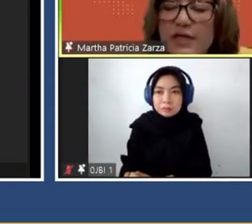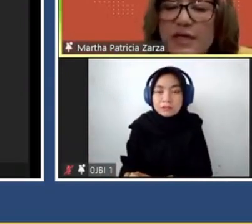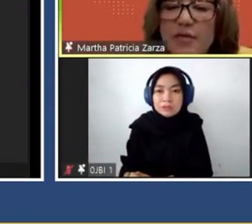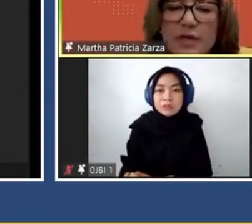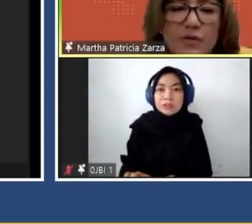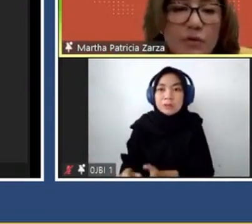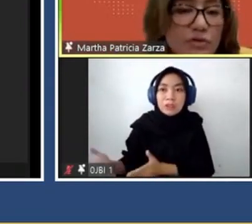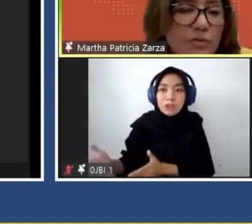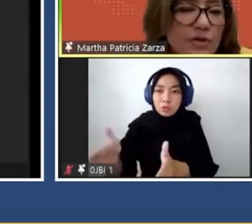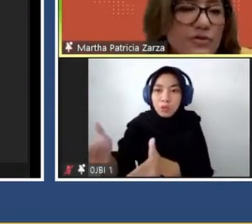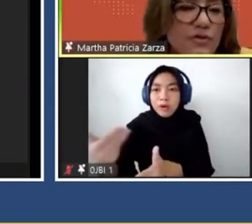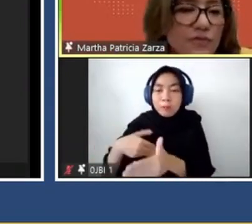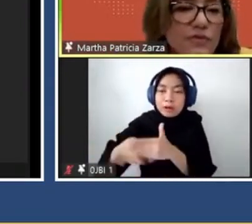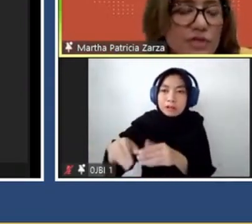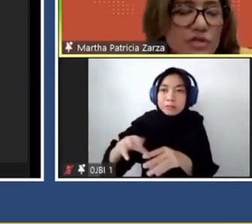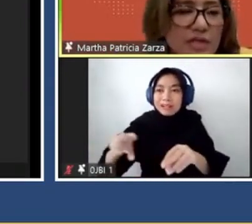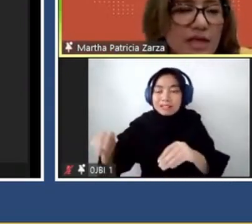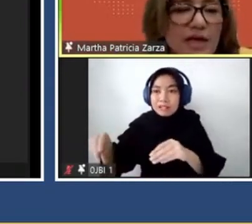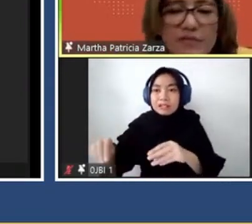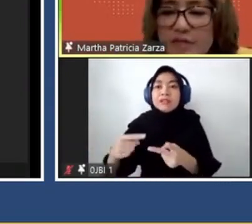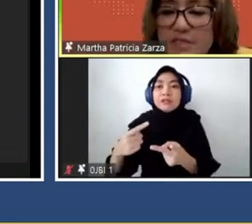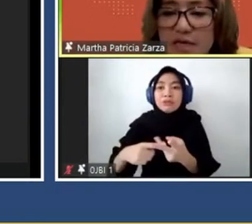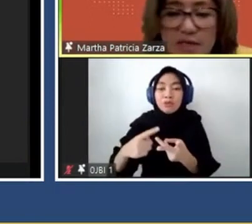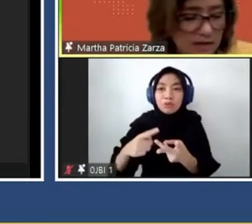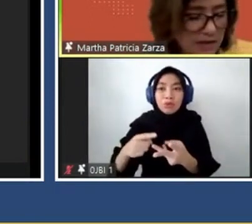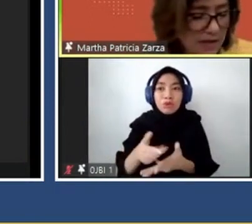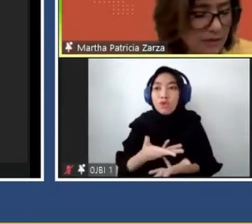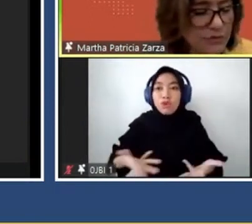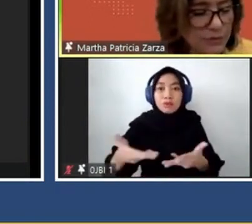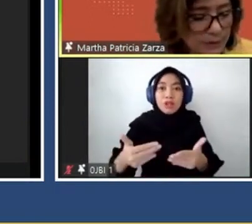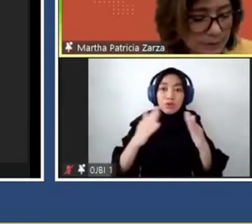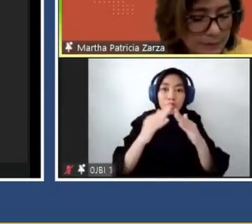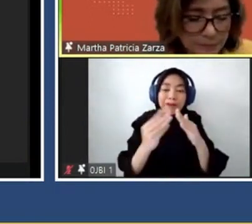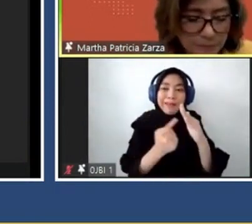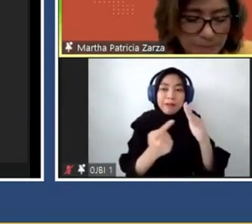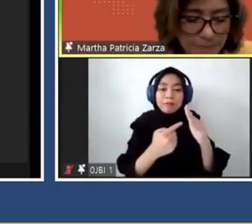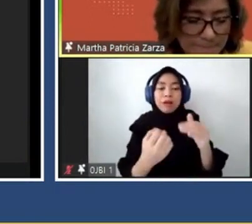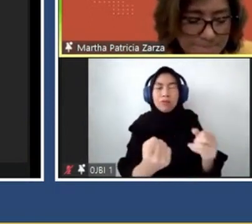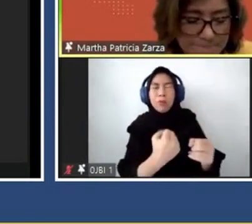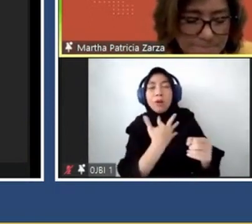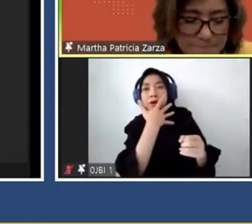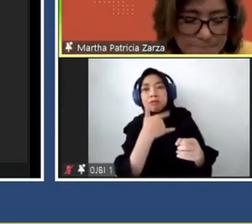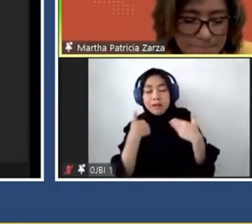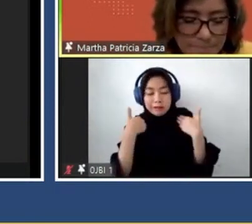work, but also because of the conditions that they have inside the house.